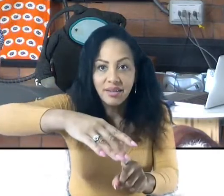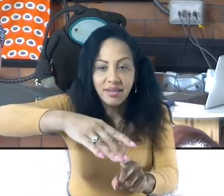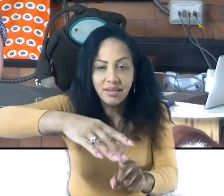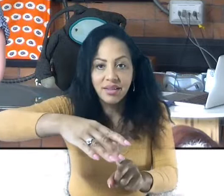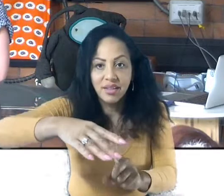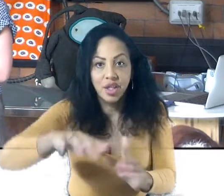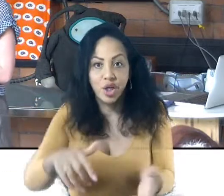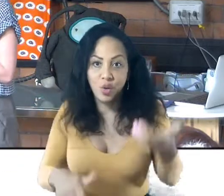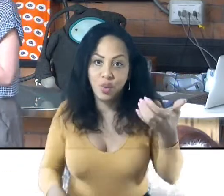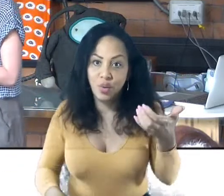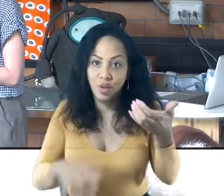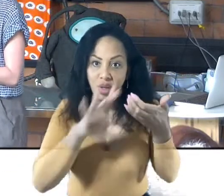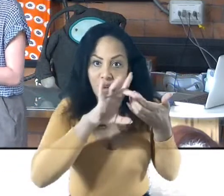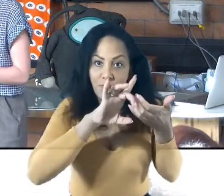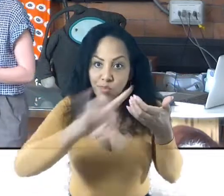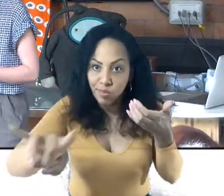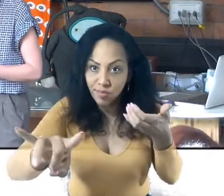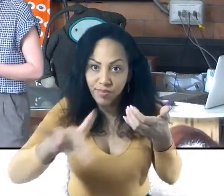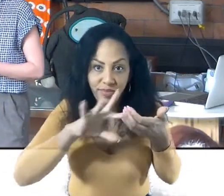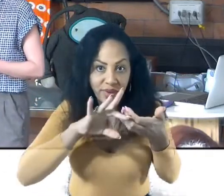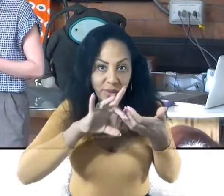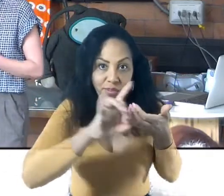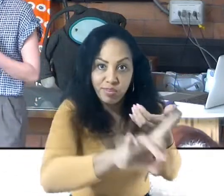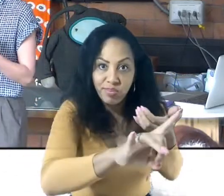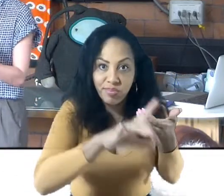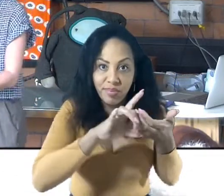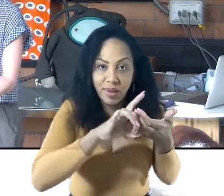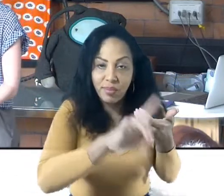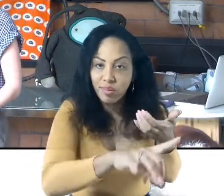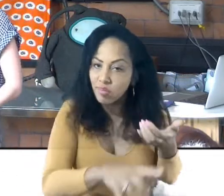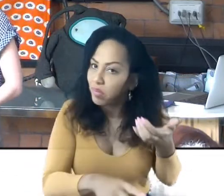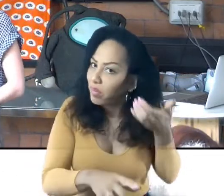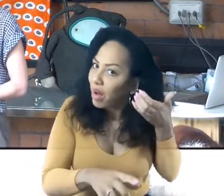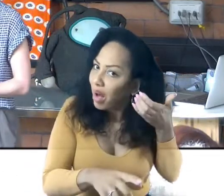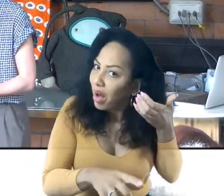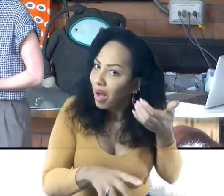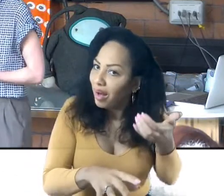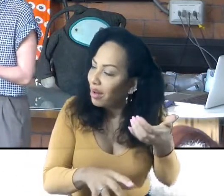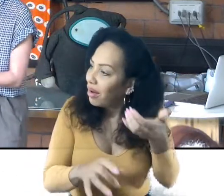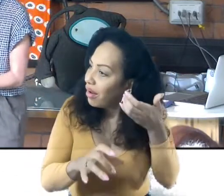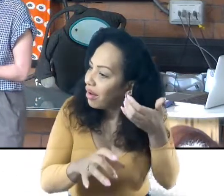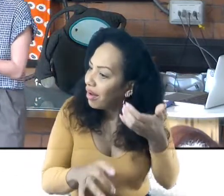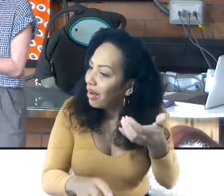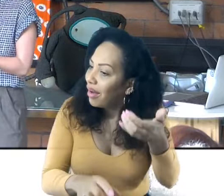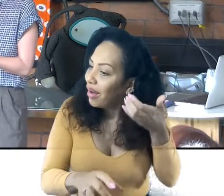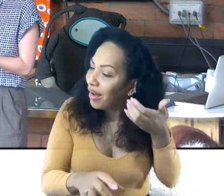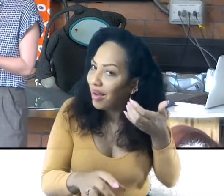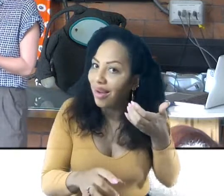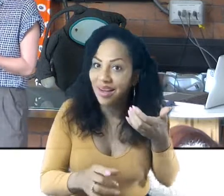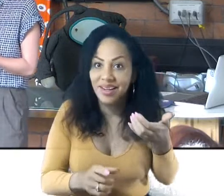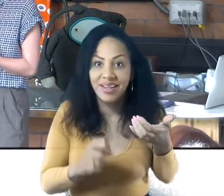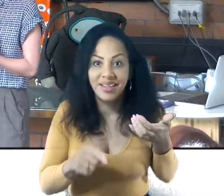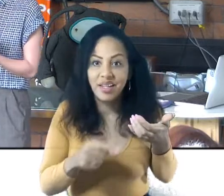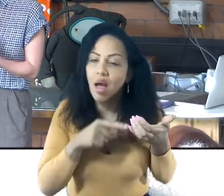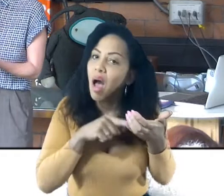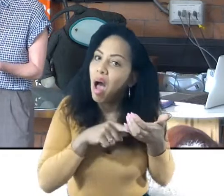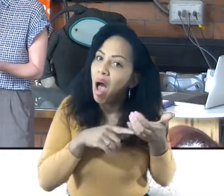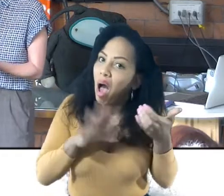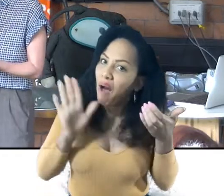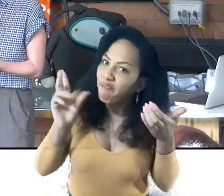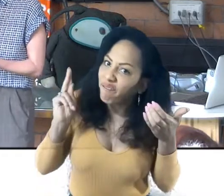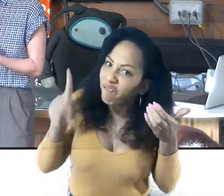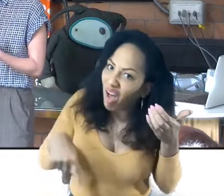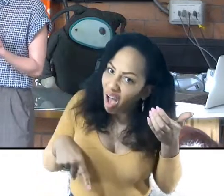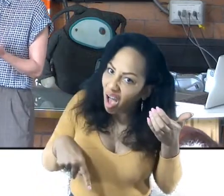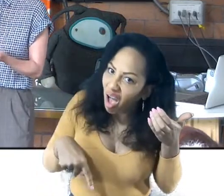of that realm where you're being compelled by what you're hearing and